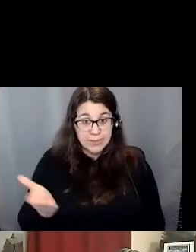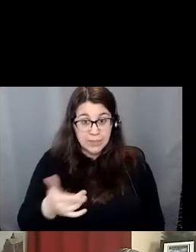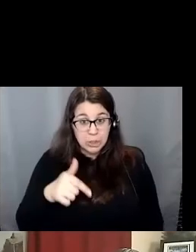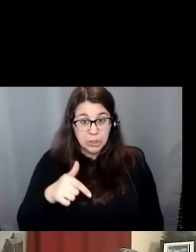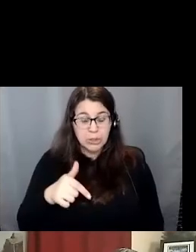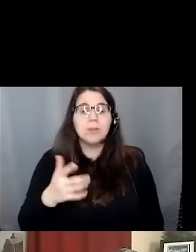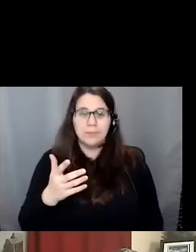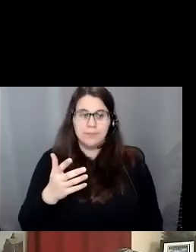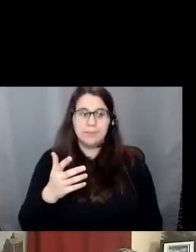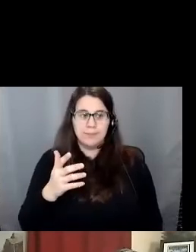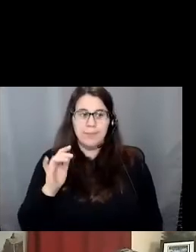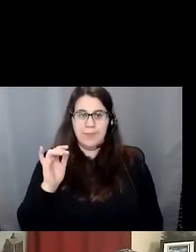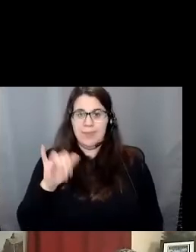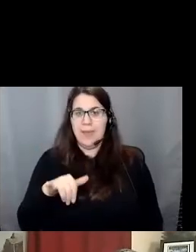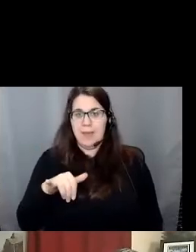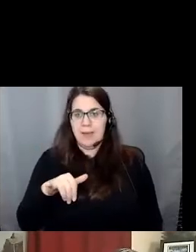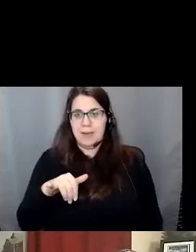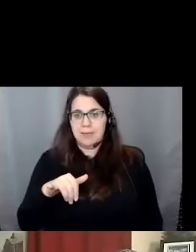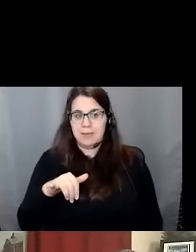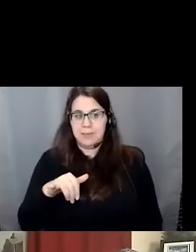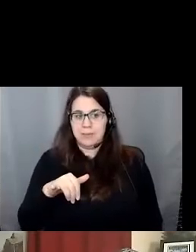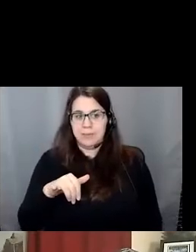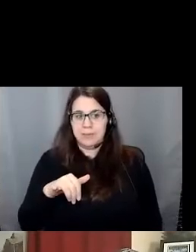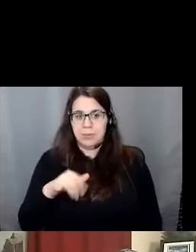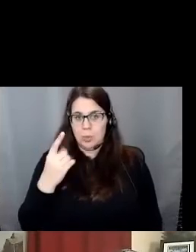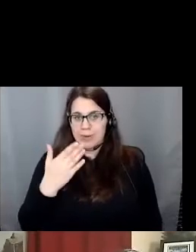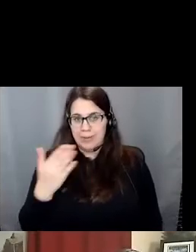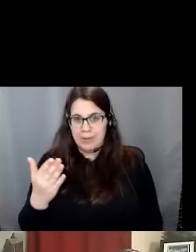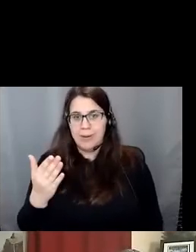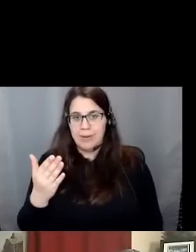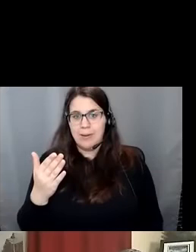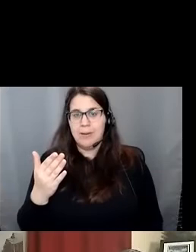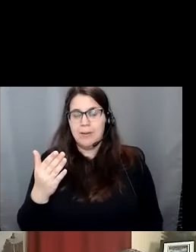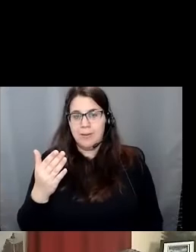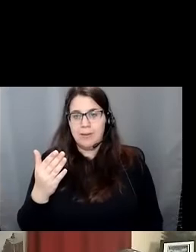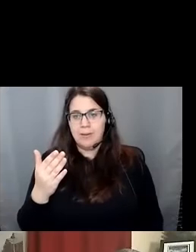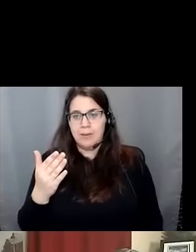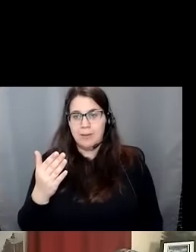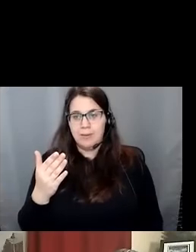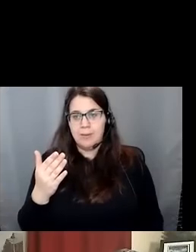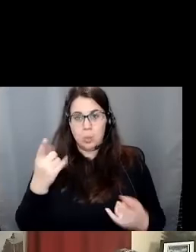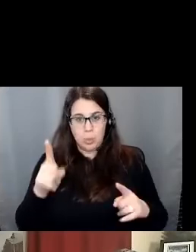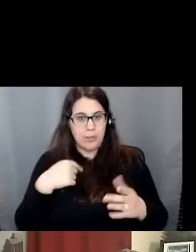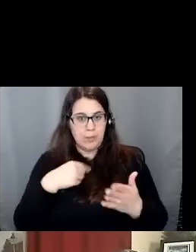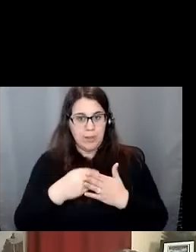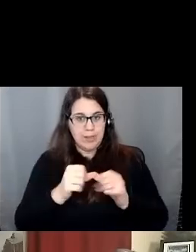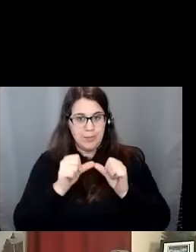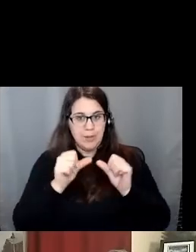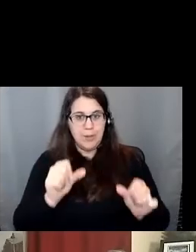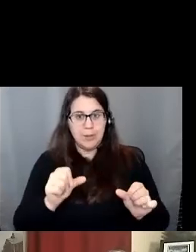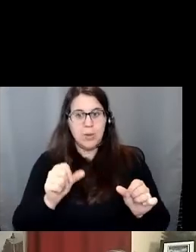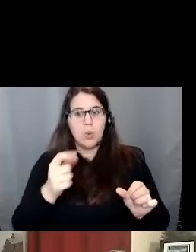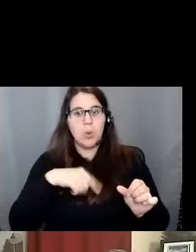accounts, then one of the things that will be provided in the information that we receive when we deposit the money is the